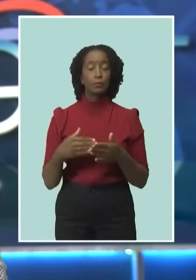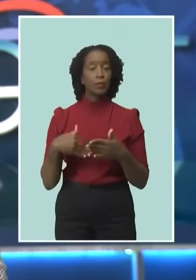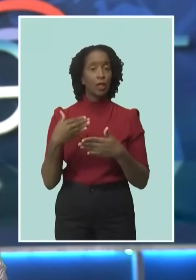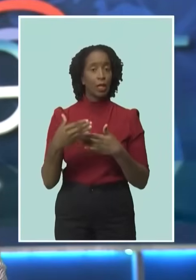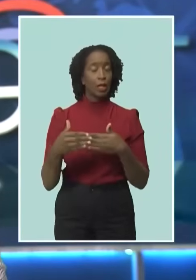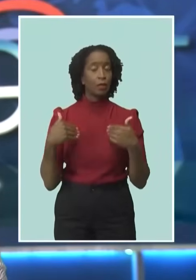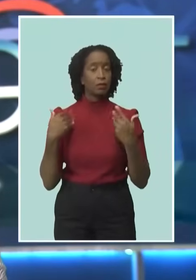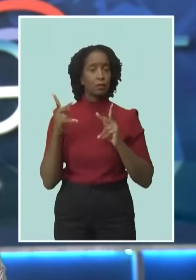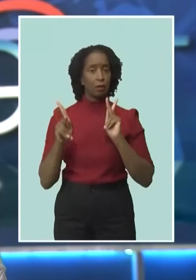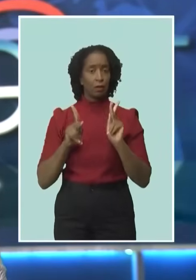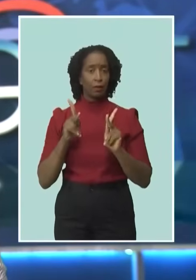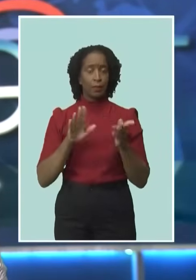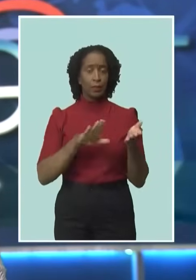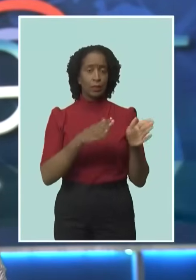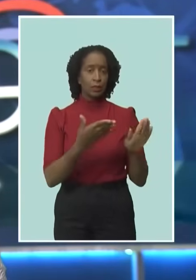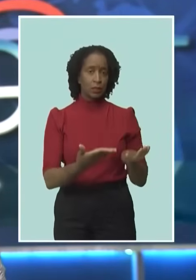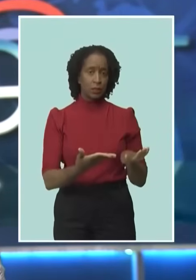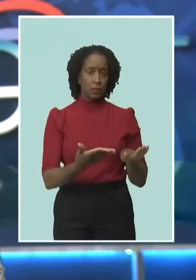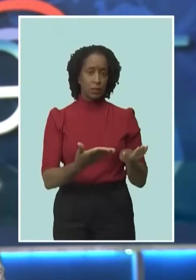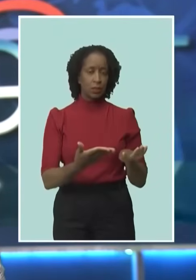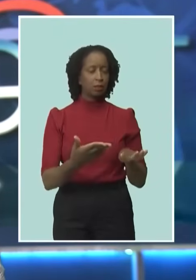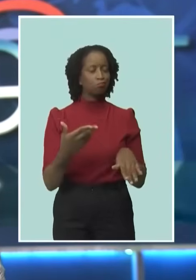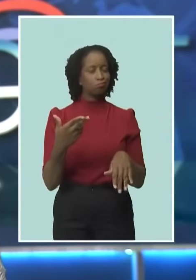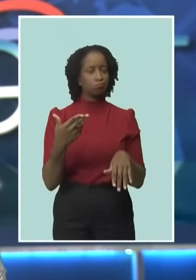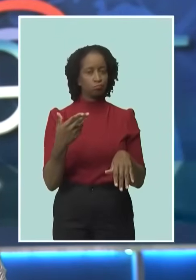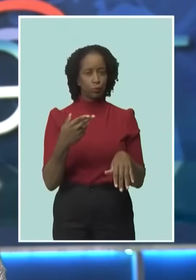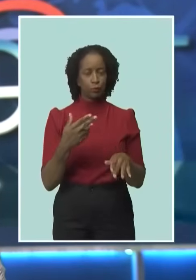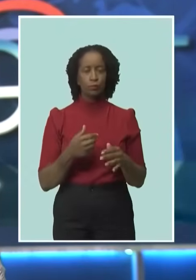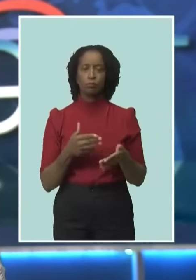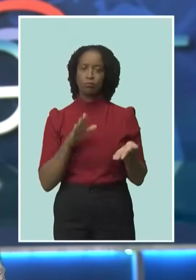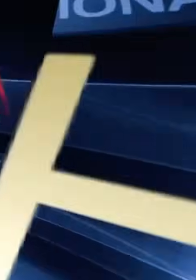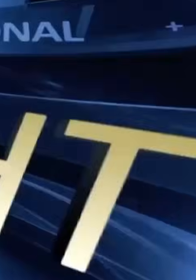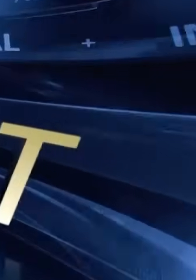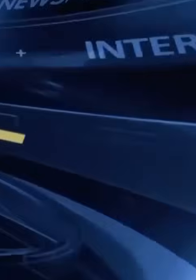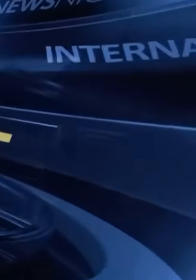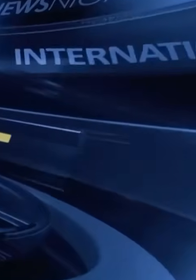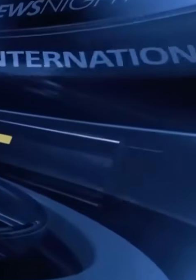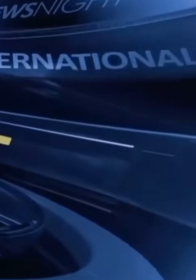a young man loses his life under tragic circumstances.